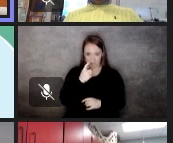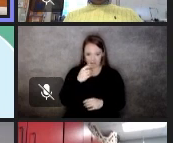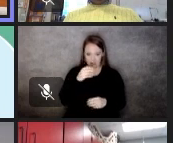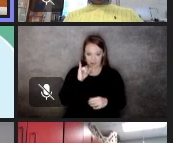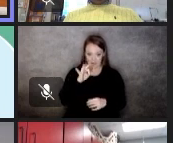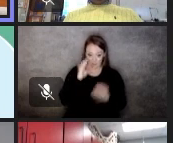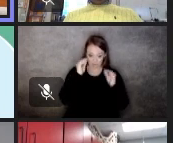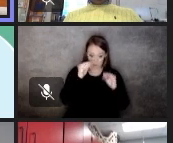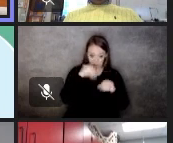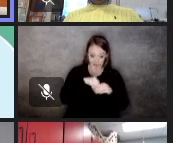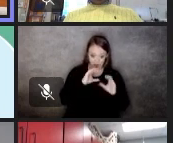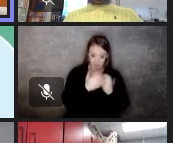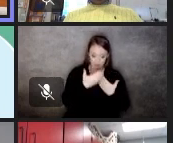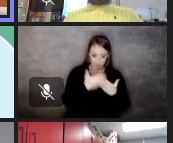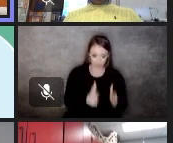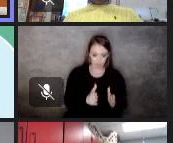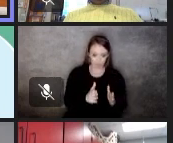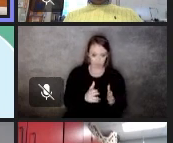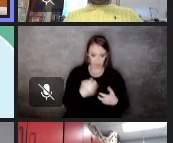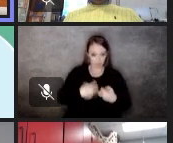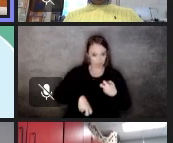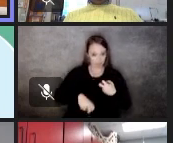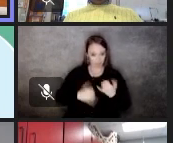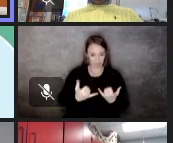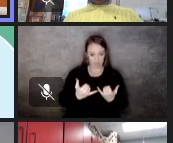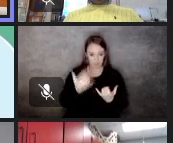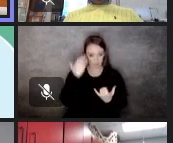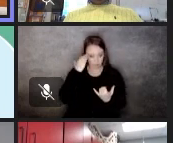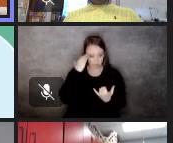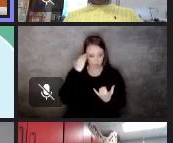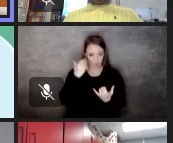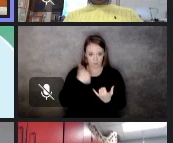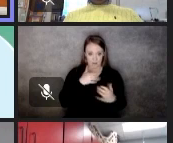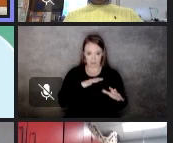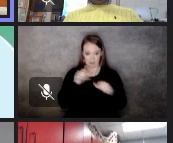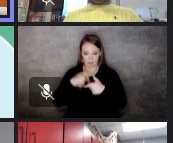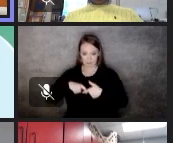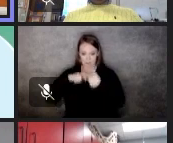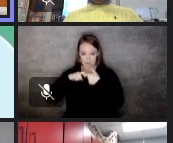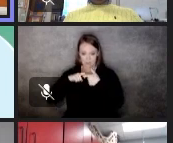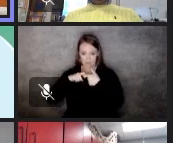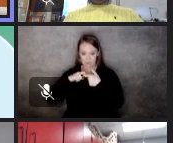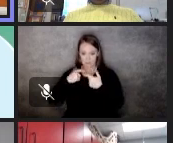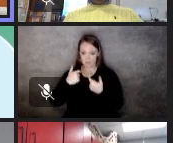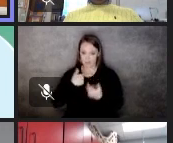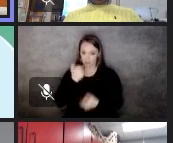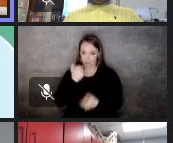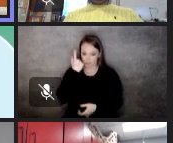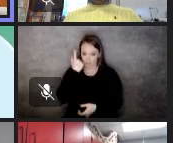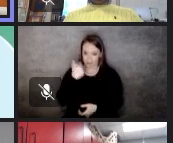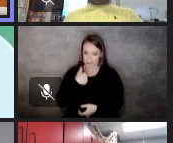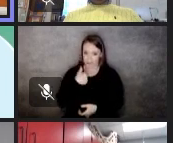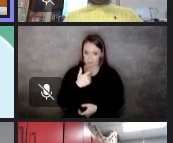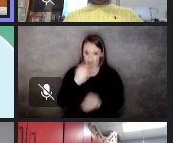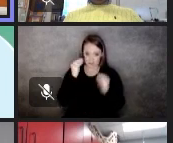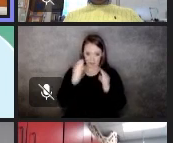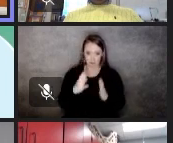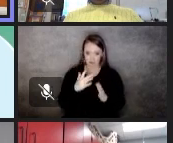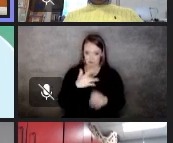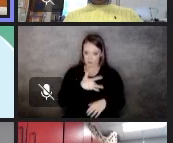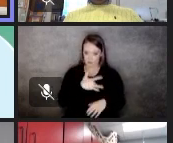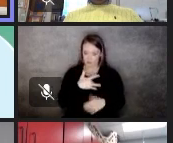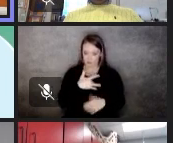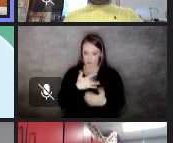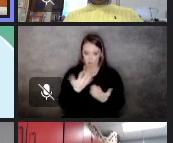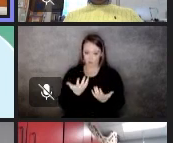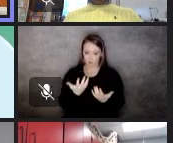in the trenches. And just because I left because I'm on a sabbatical doesn't mean I don't get it. I'm still a teacher at heart. I get it. I mean, I wasn't there